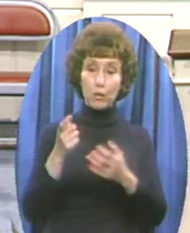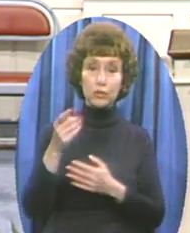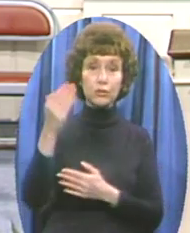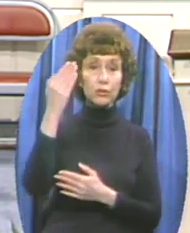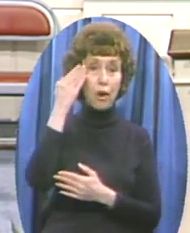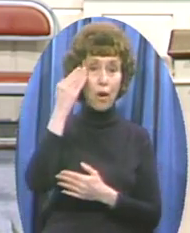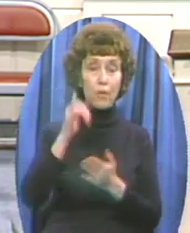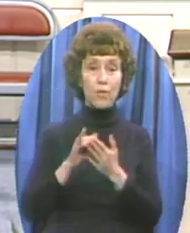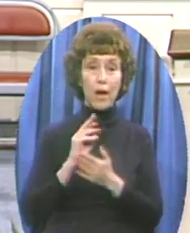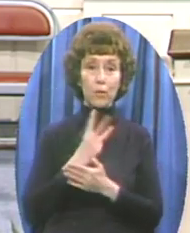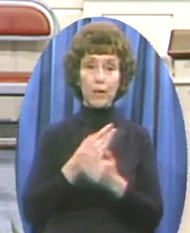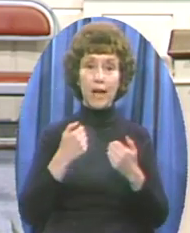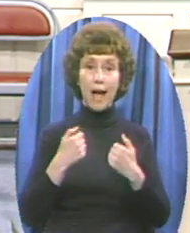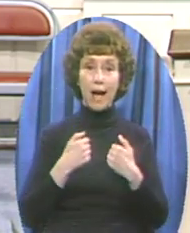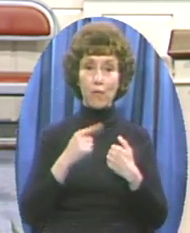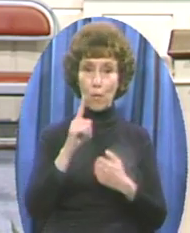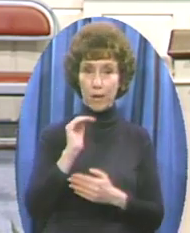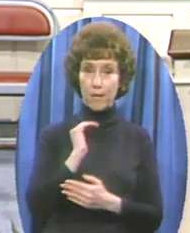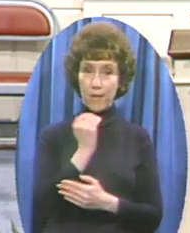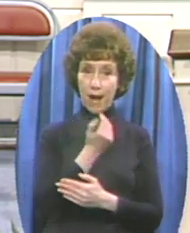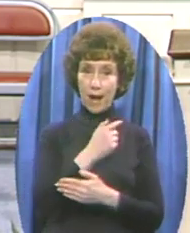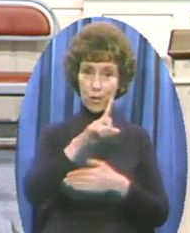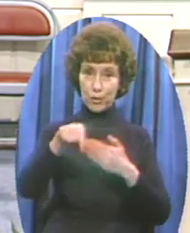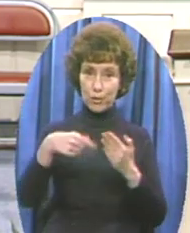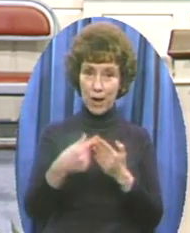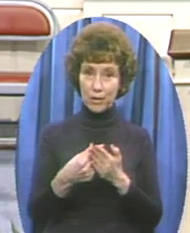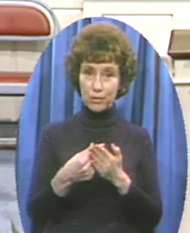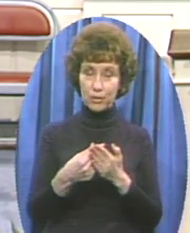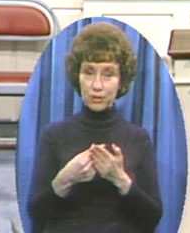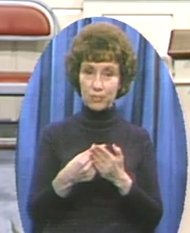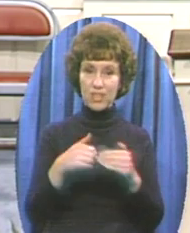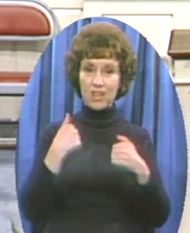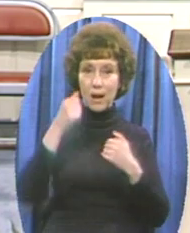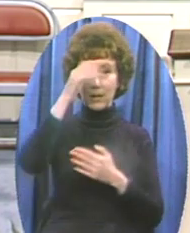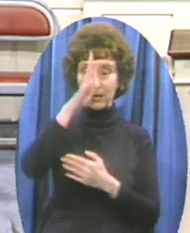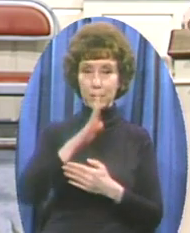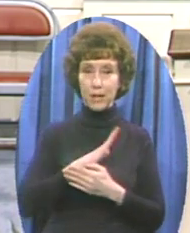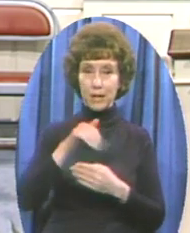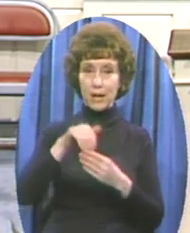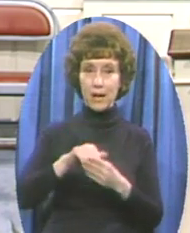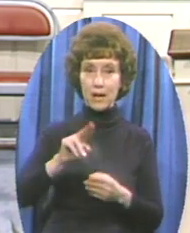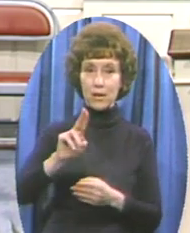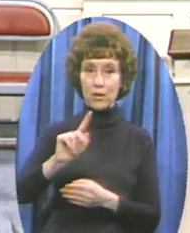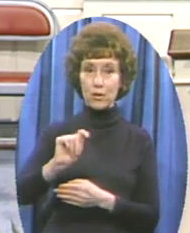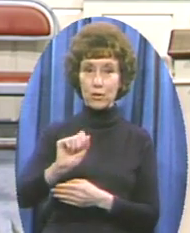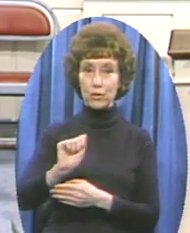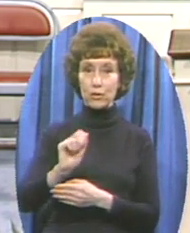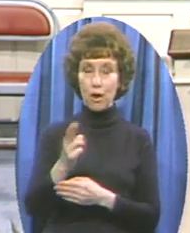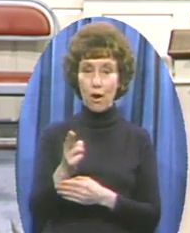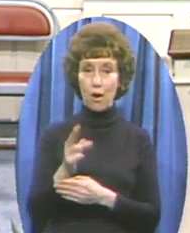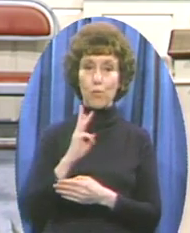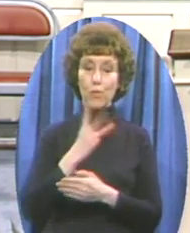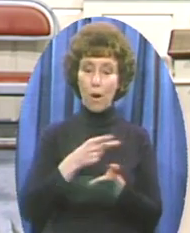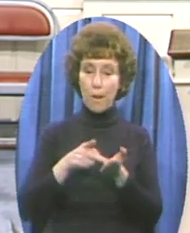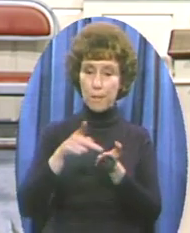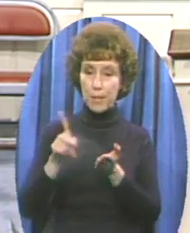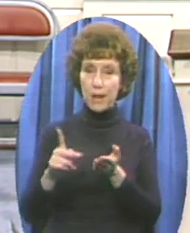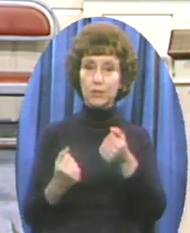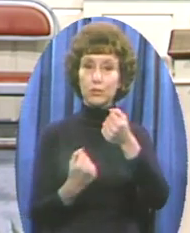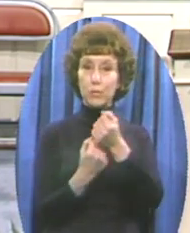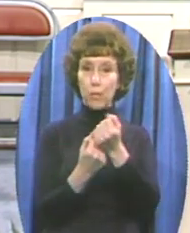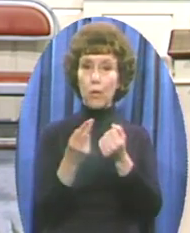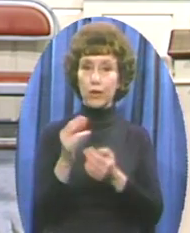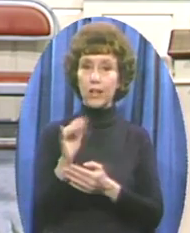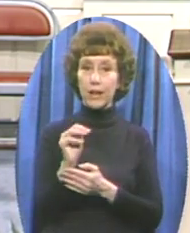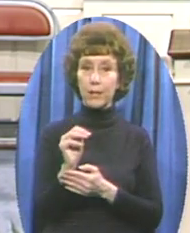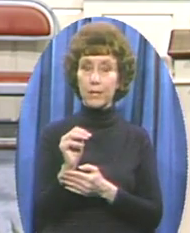in Utah right now, one of our graduates. We're paying his way to start a Bible-believing, soul-winning,